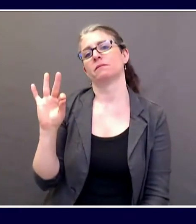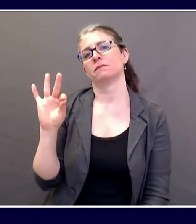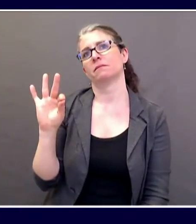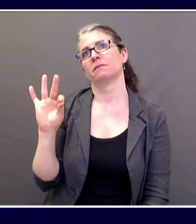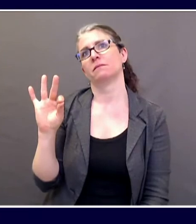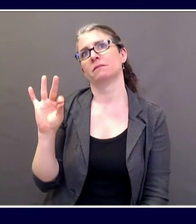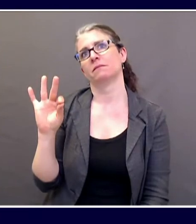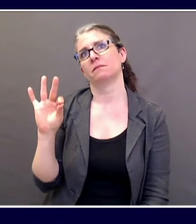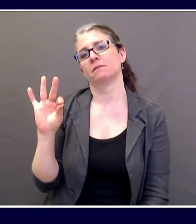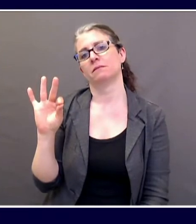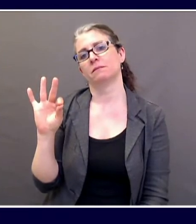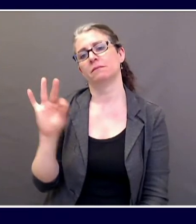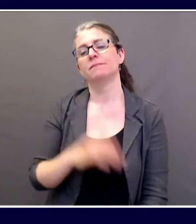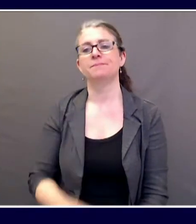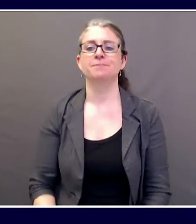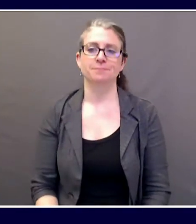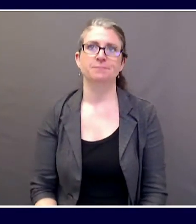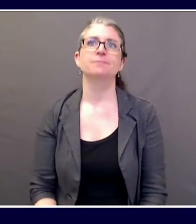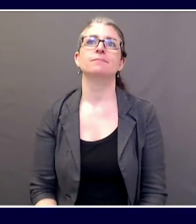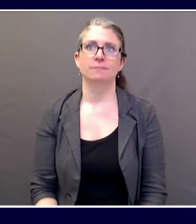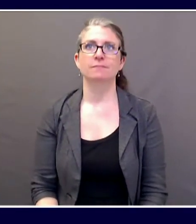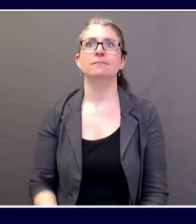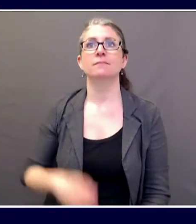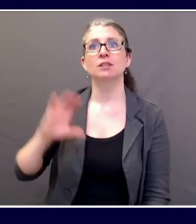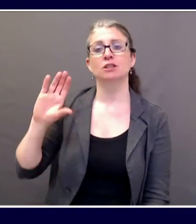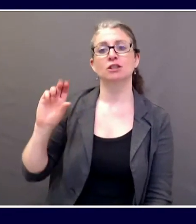over to Charlie from Maine Public next.